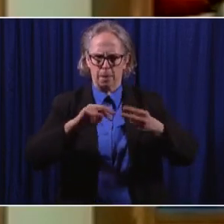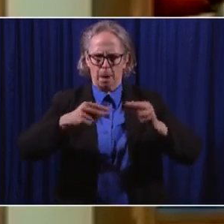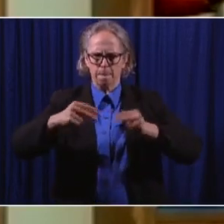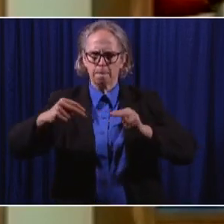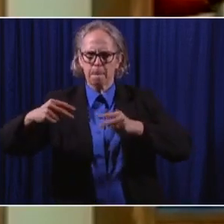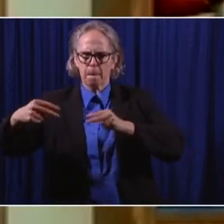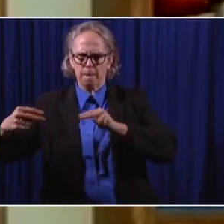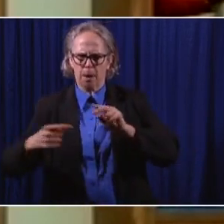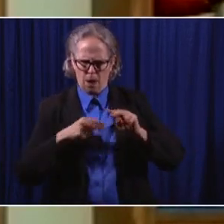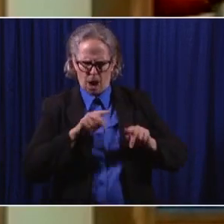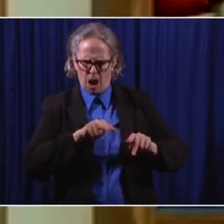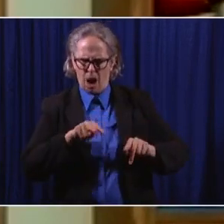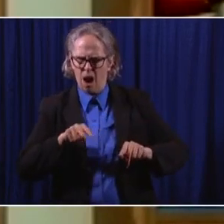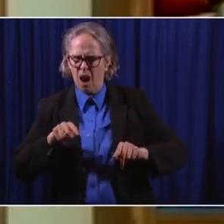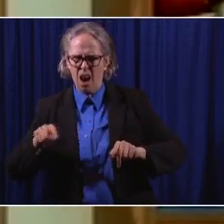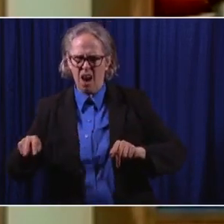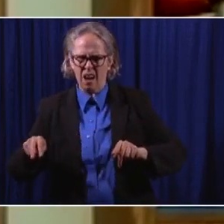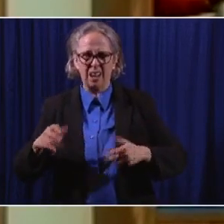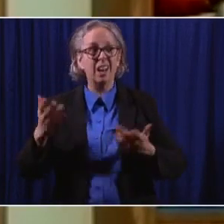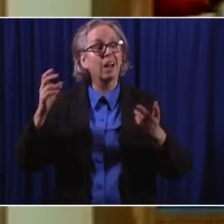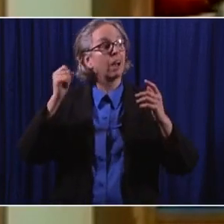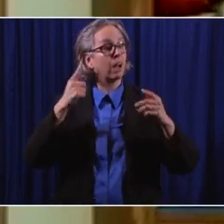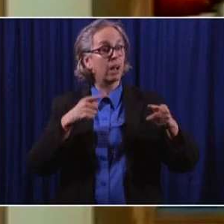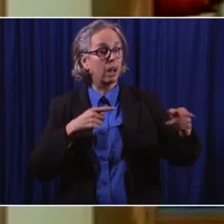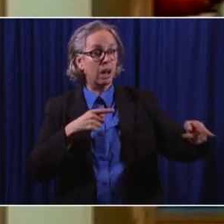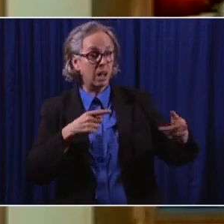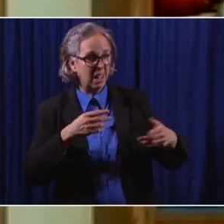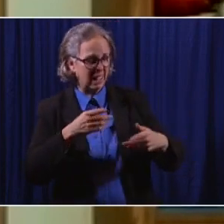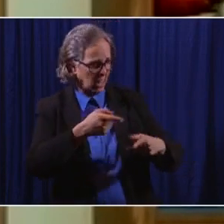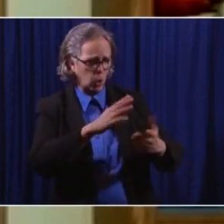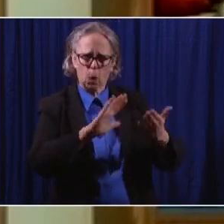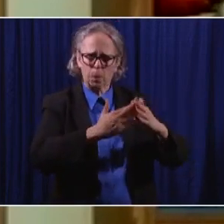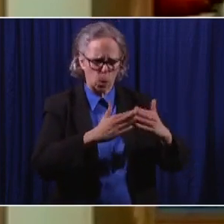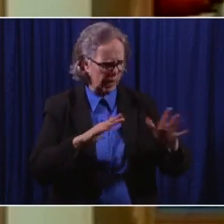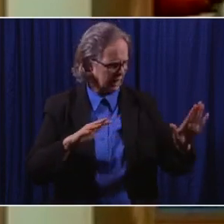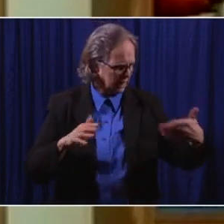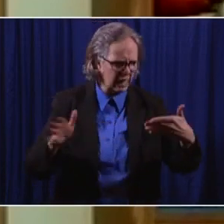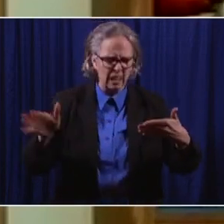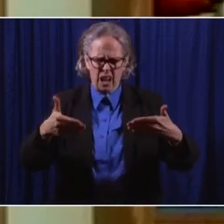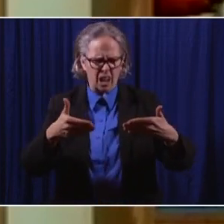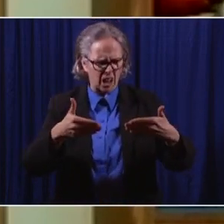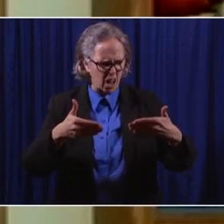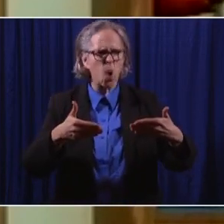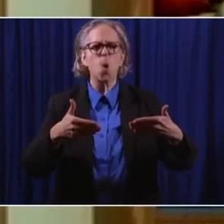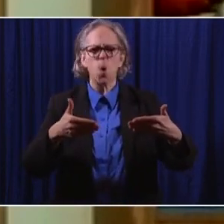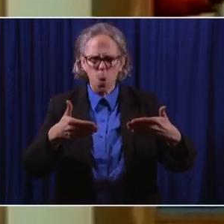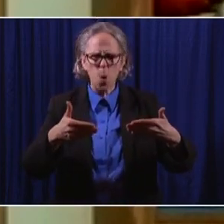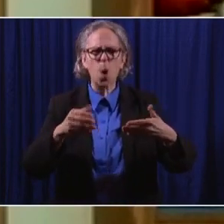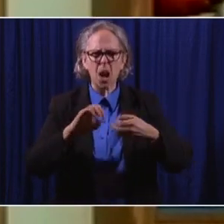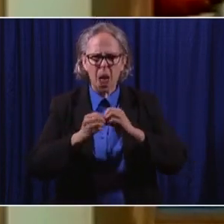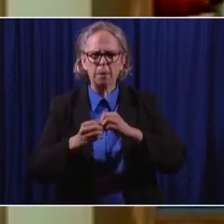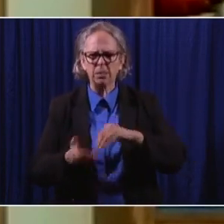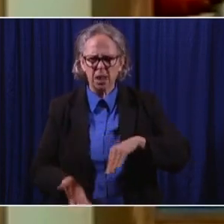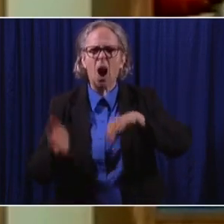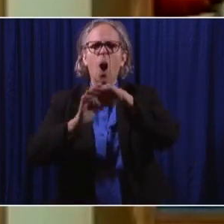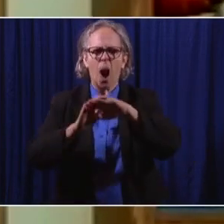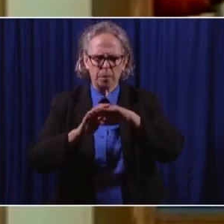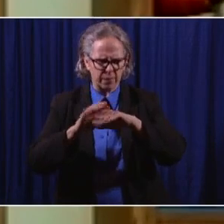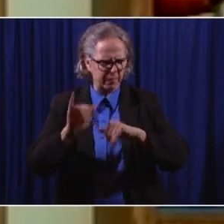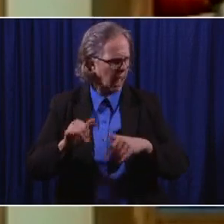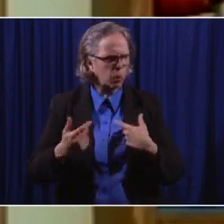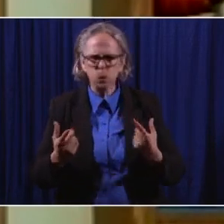that to case data within communities so that we can confirm that we do in fact see this viral gene data as